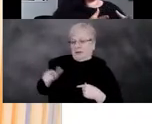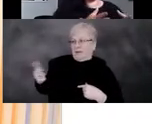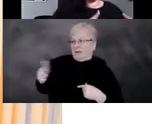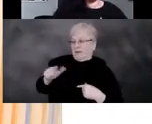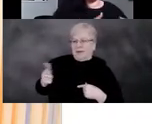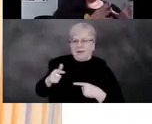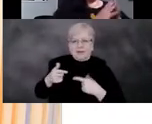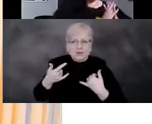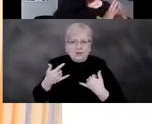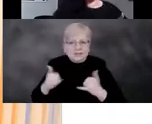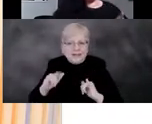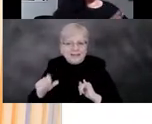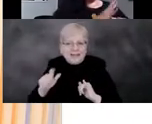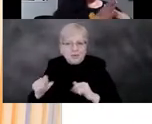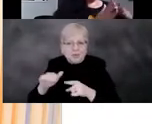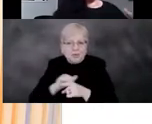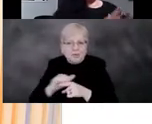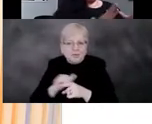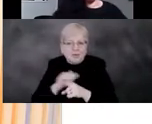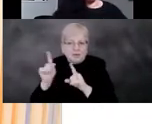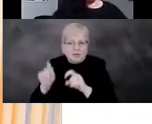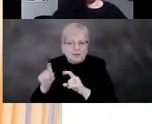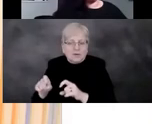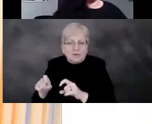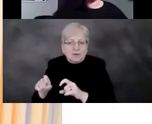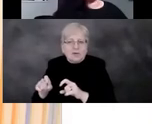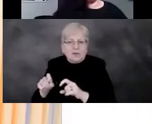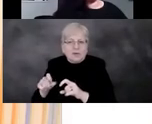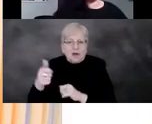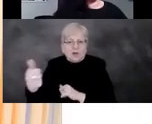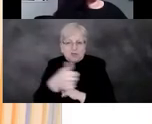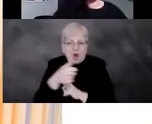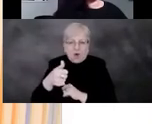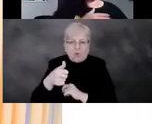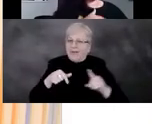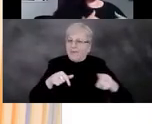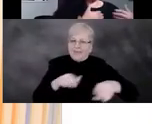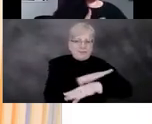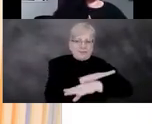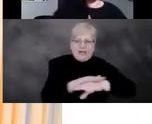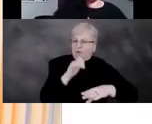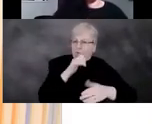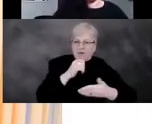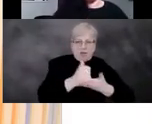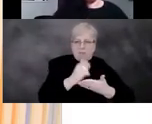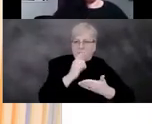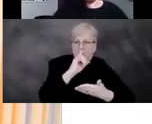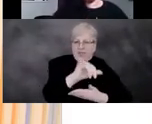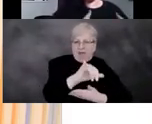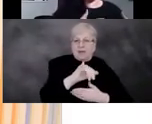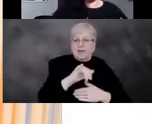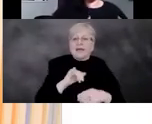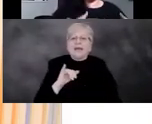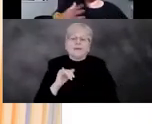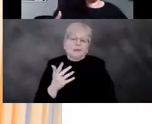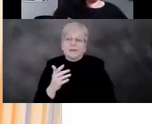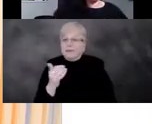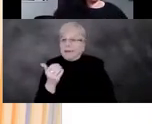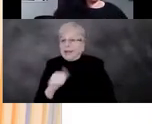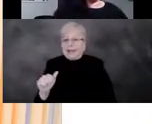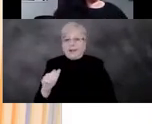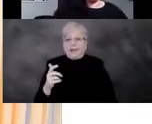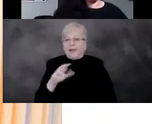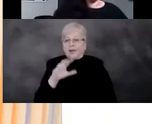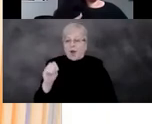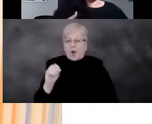still need to do. This platform is not going to, uh, curate that for you. So if you have somebody that you're presenting with, I encourage you to take